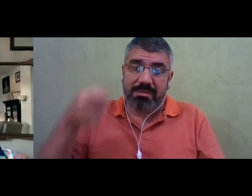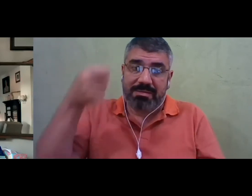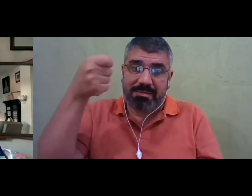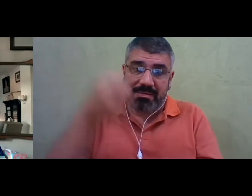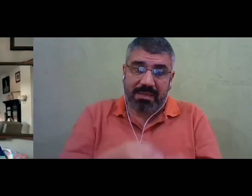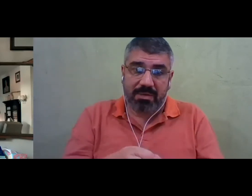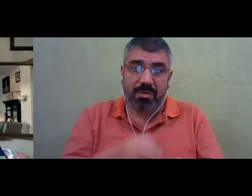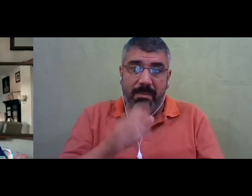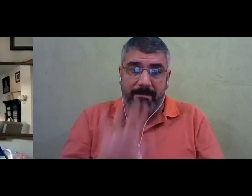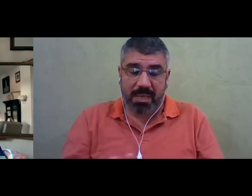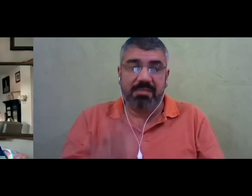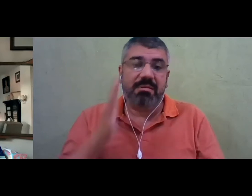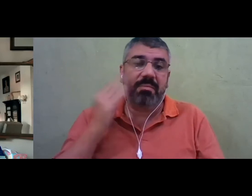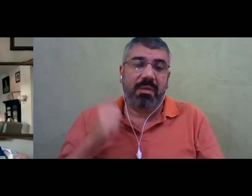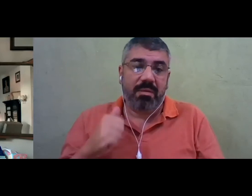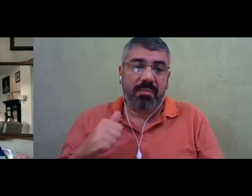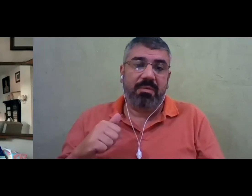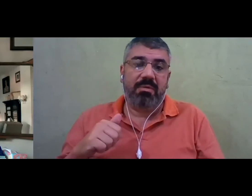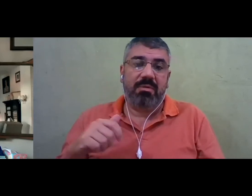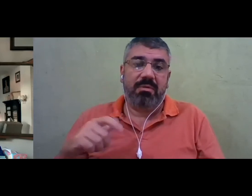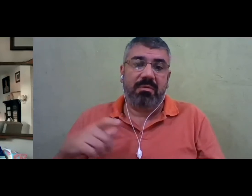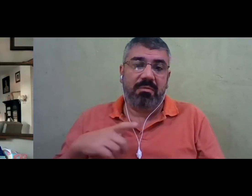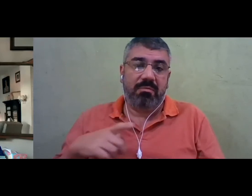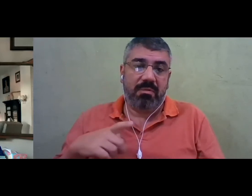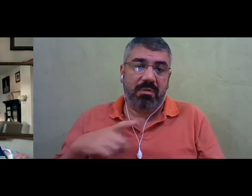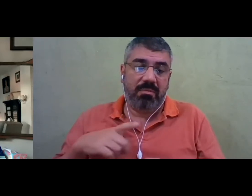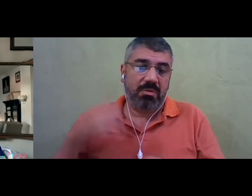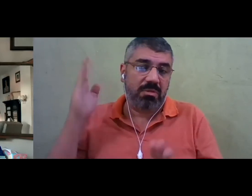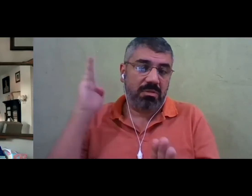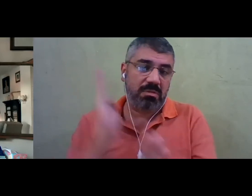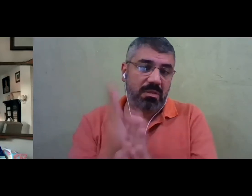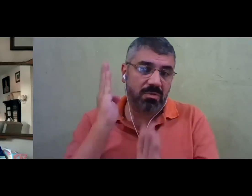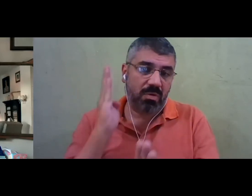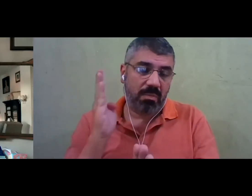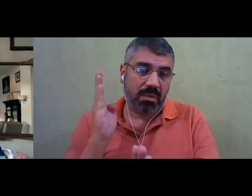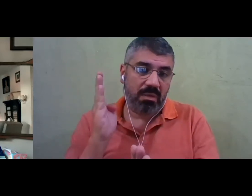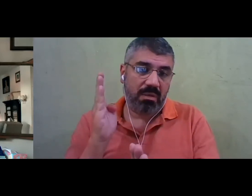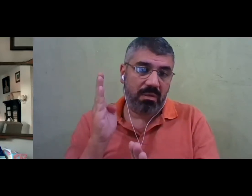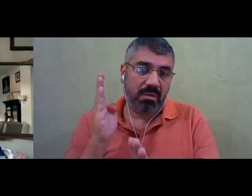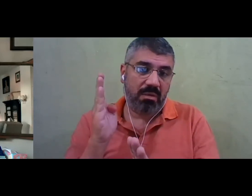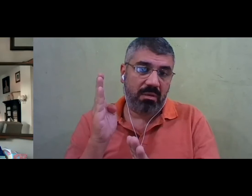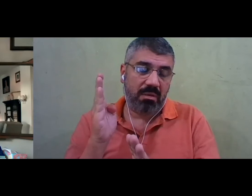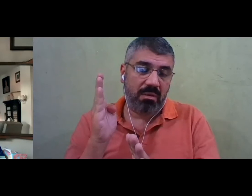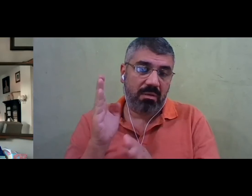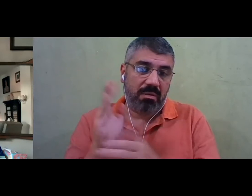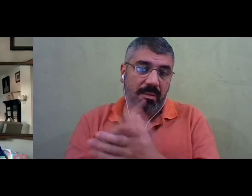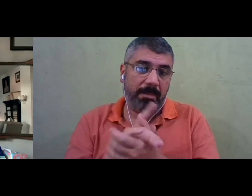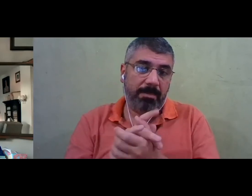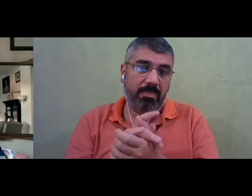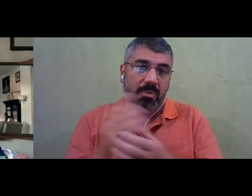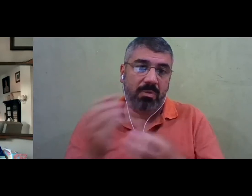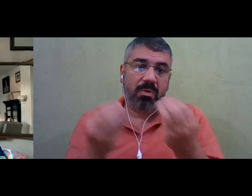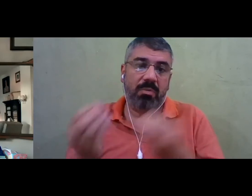history. It's not determined in advance. Now, it's like, how will history be told in the future?